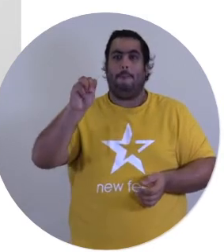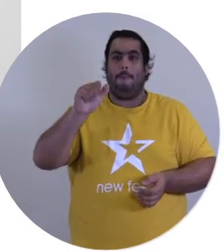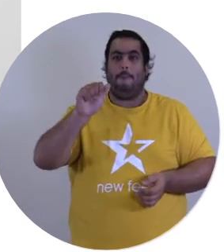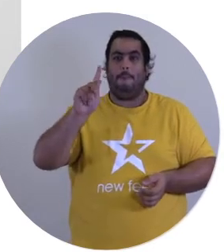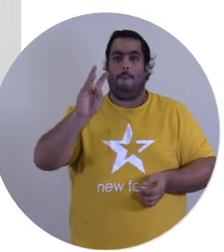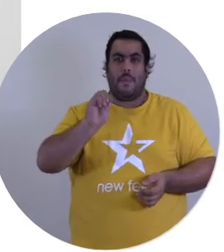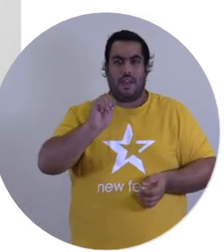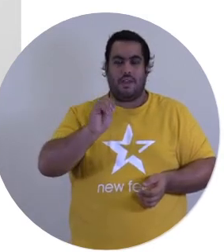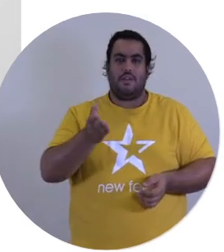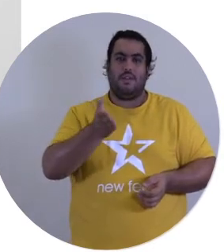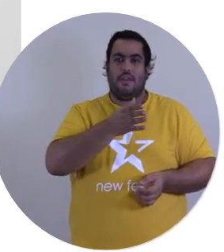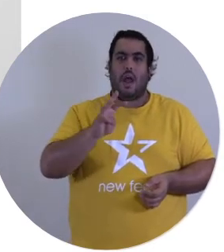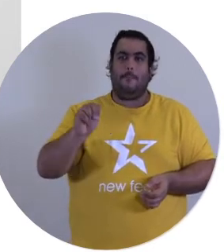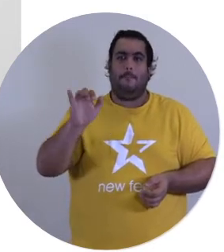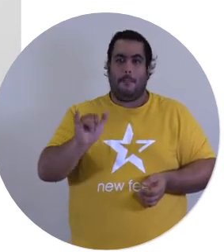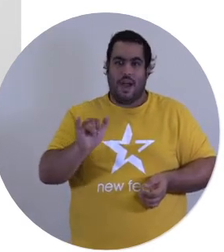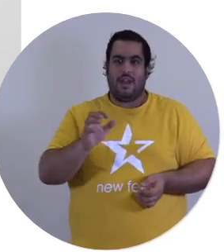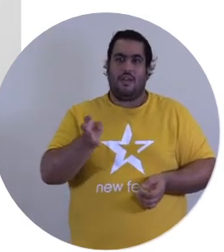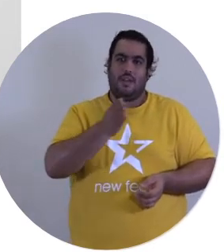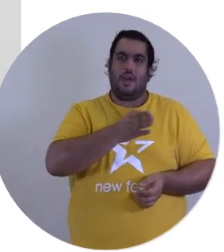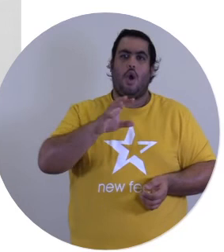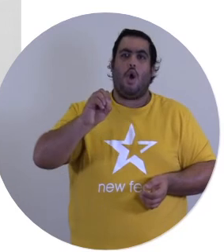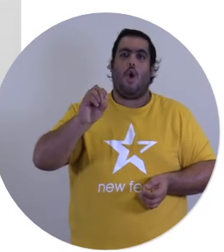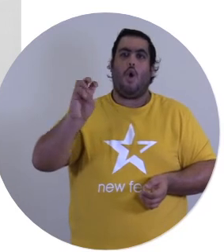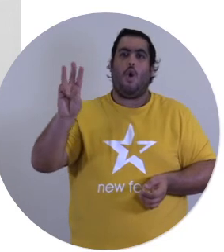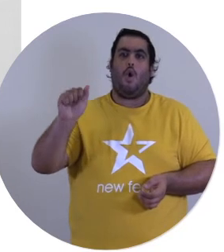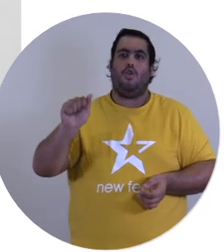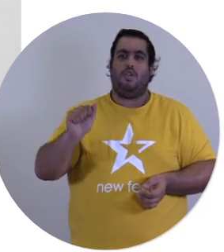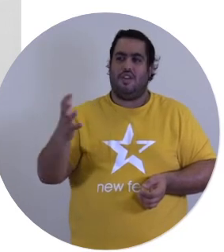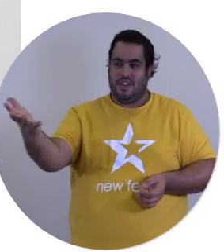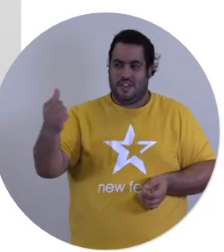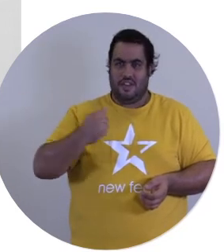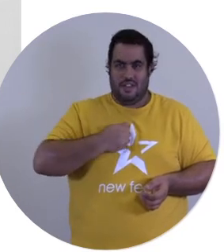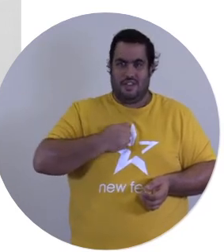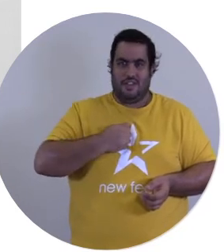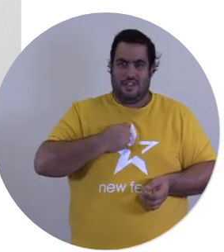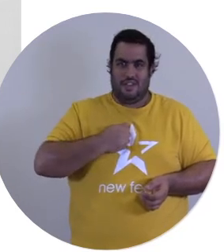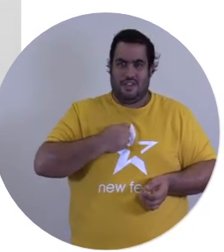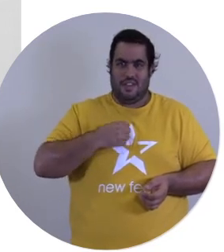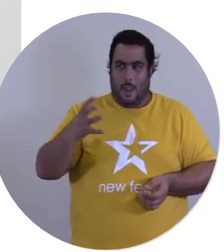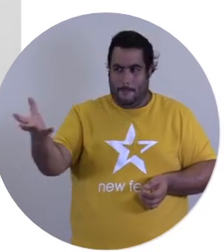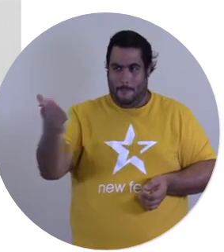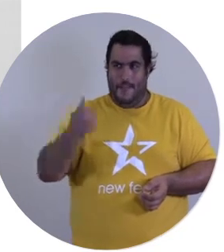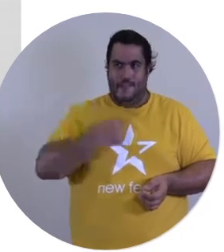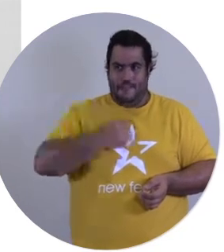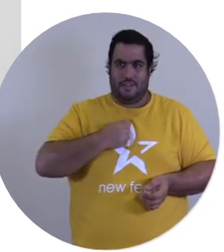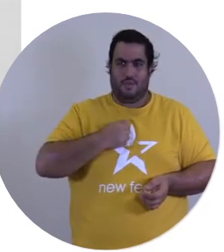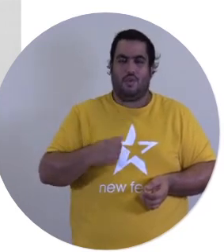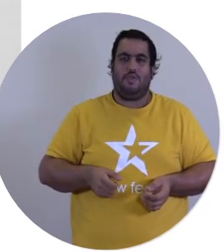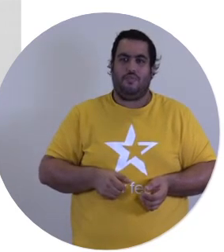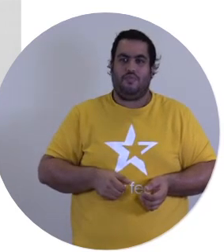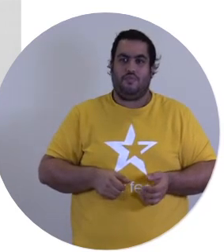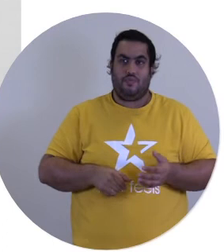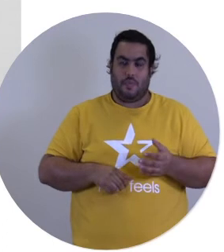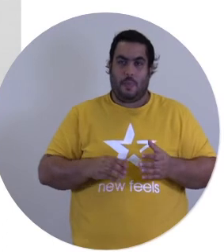Example, my sister added accessories to her black dress and made it her own. Picturesque.